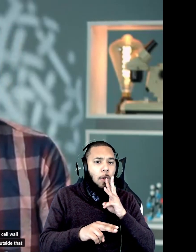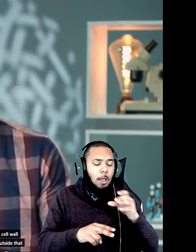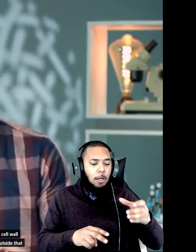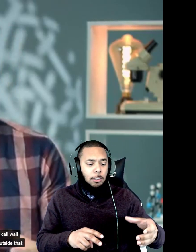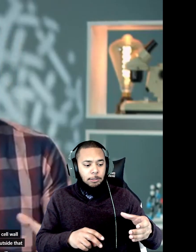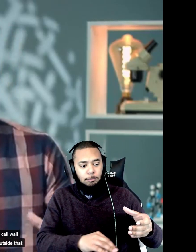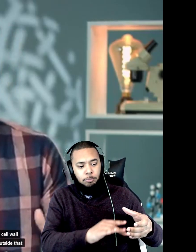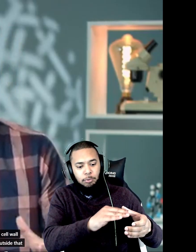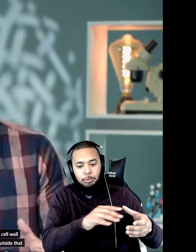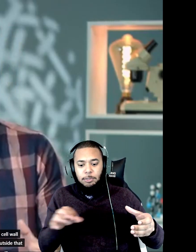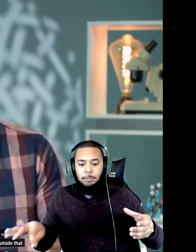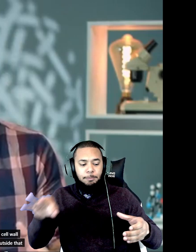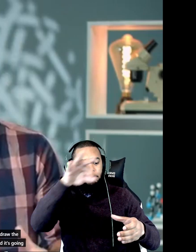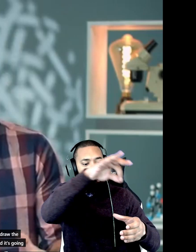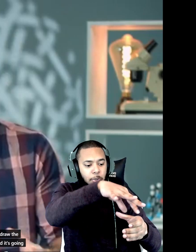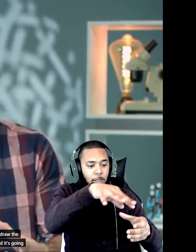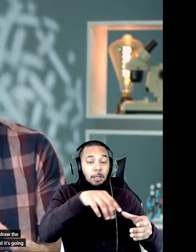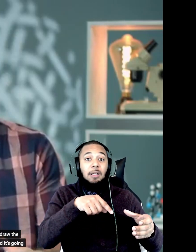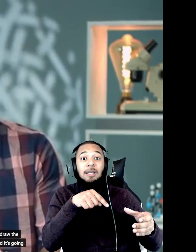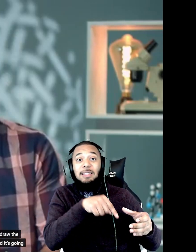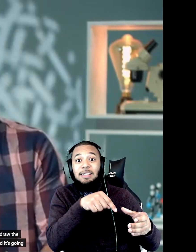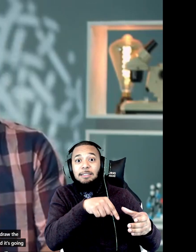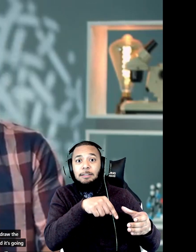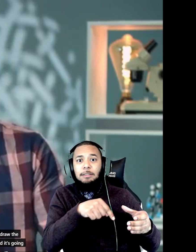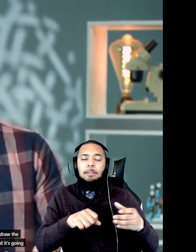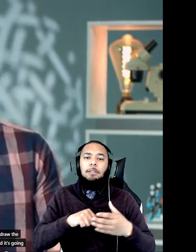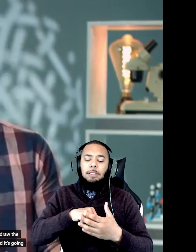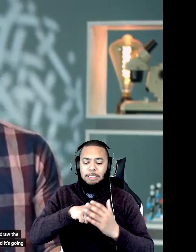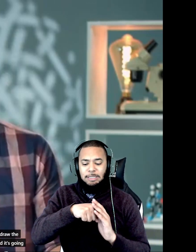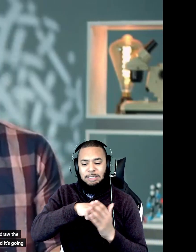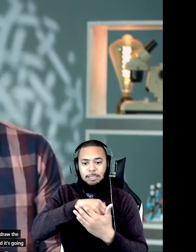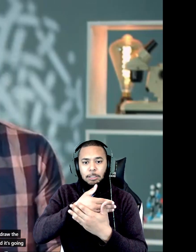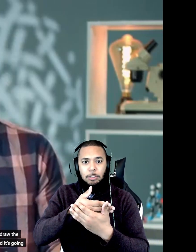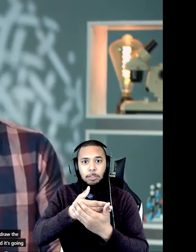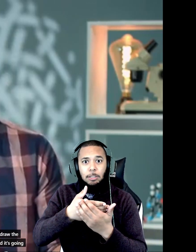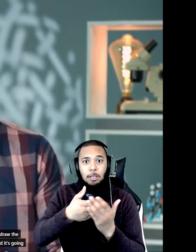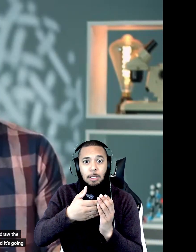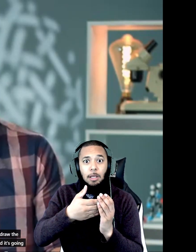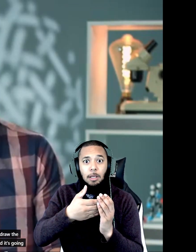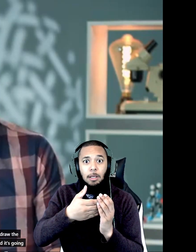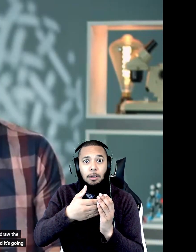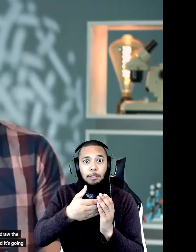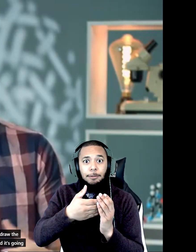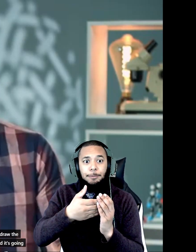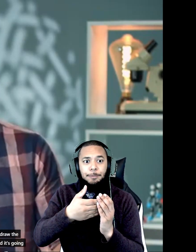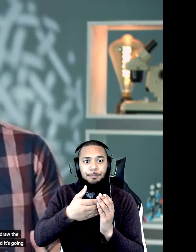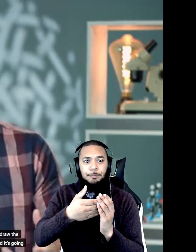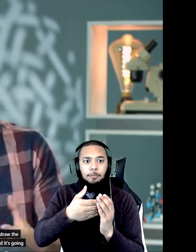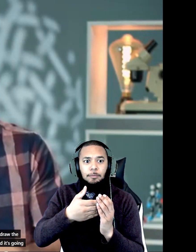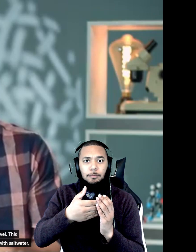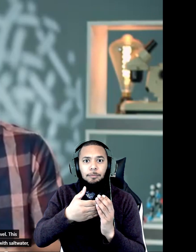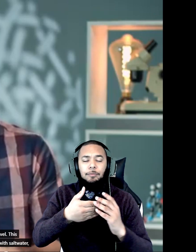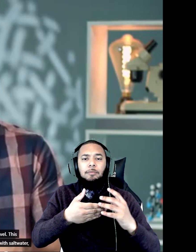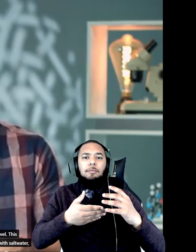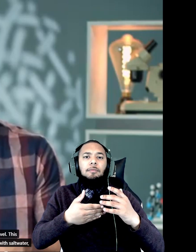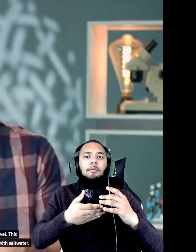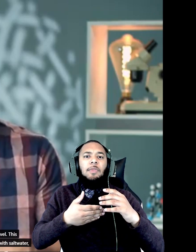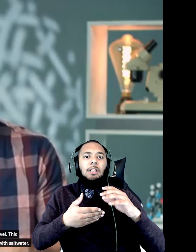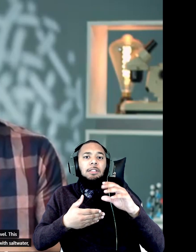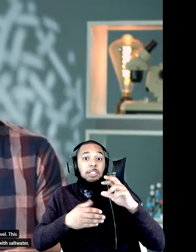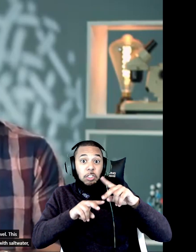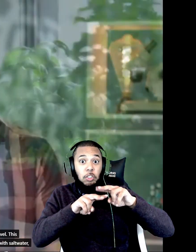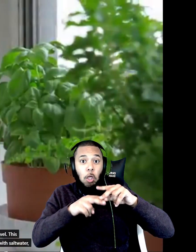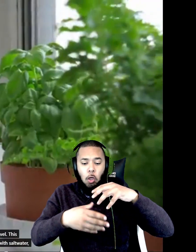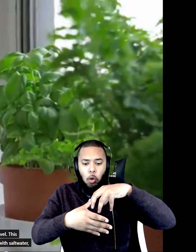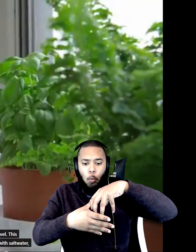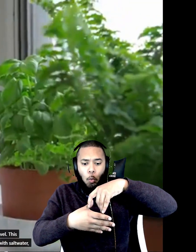is the salt outside of that cell wall is going to draw the water inside the cell out, and it's going to cause that cell